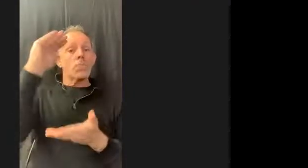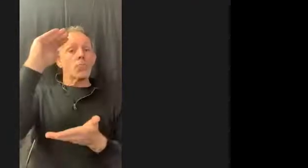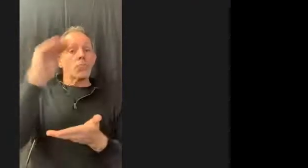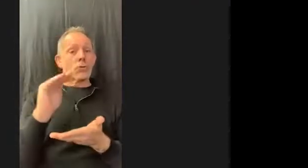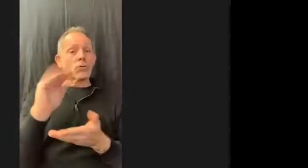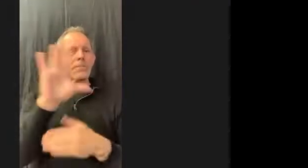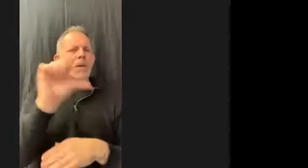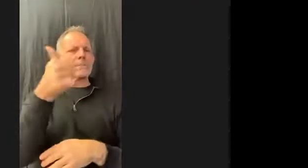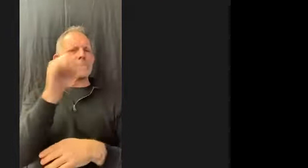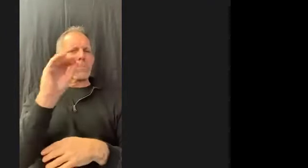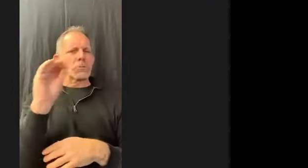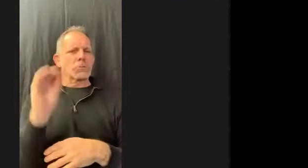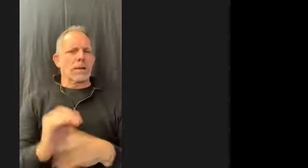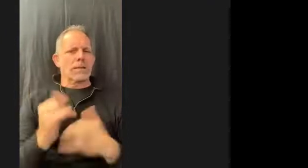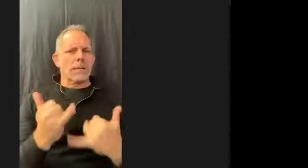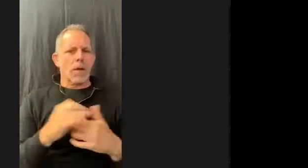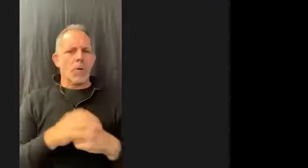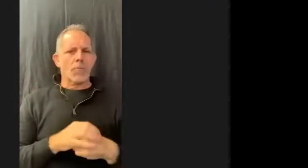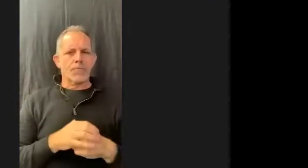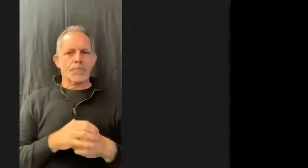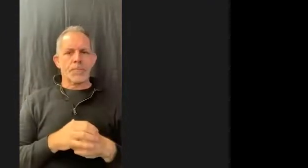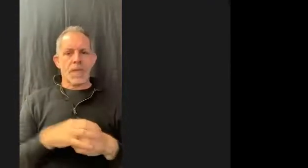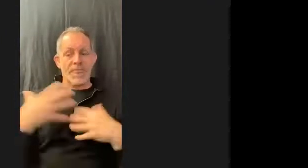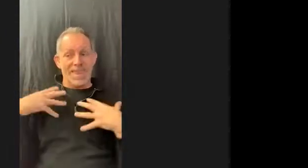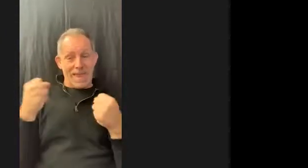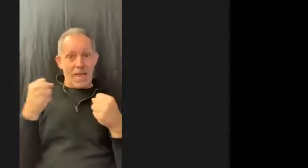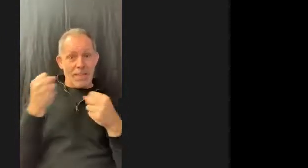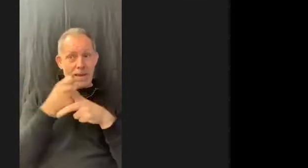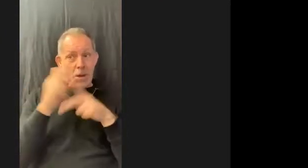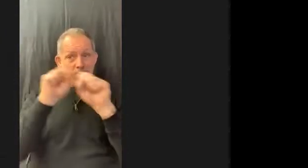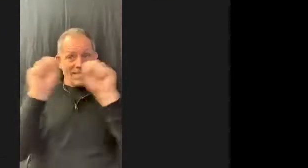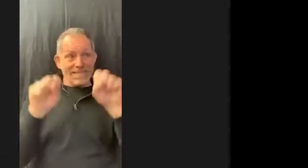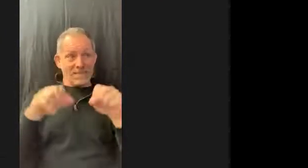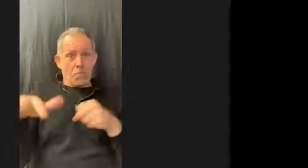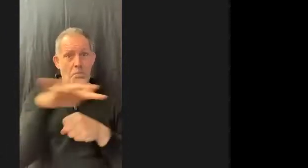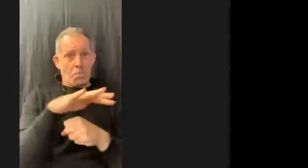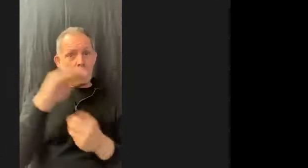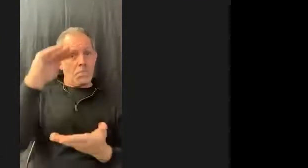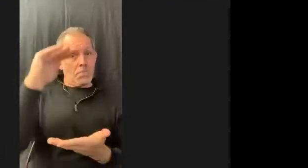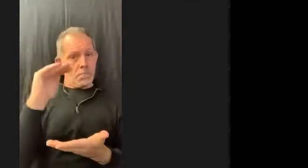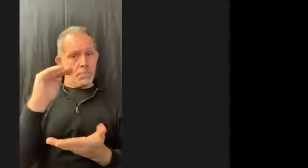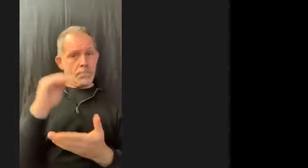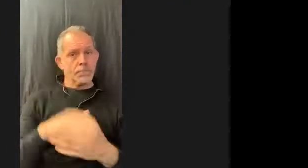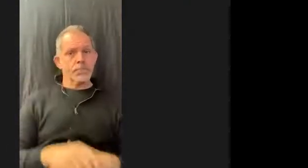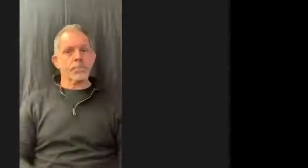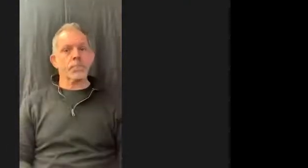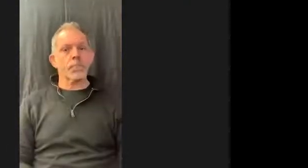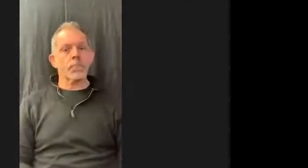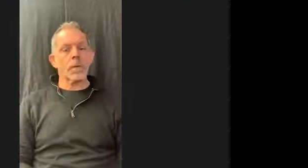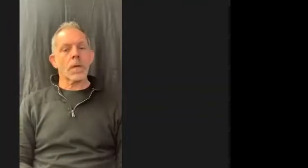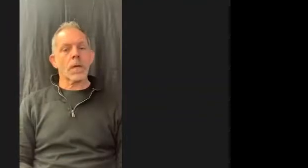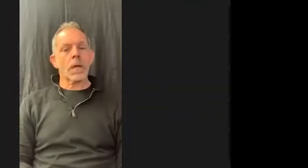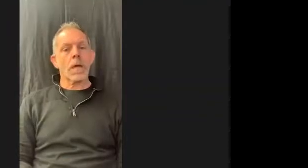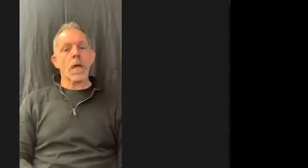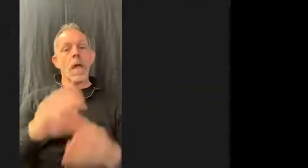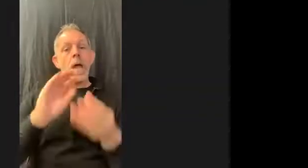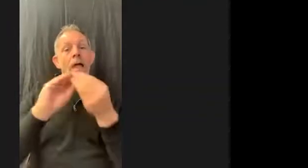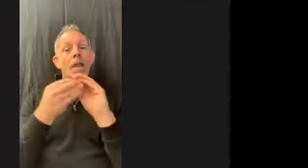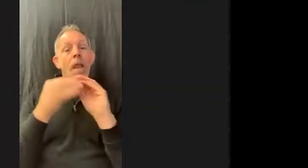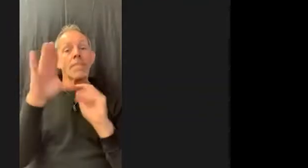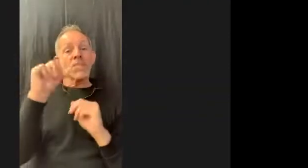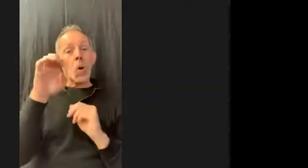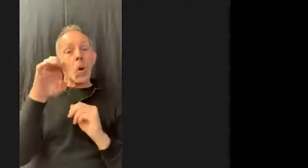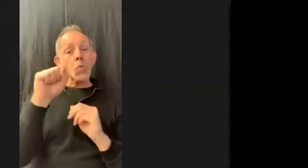system, while the reduction in COVID cases in the hospital is a welcome relief,